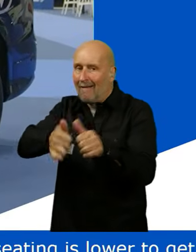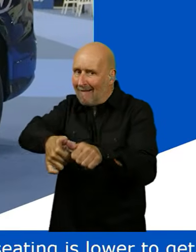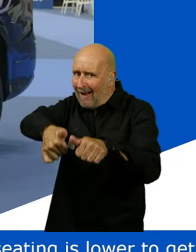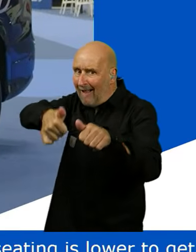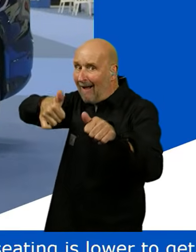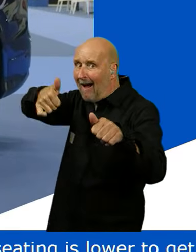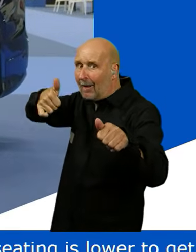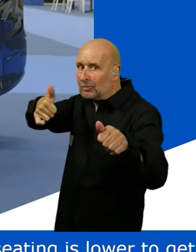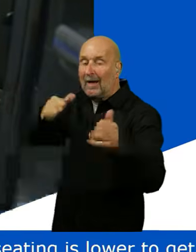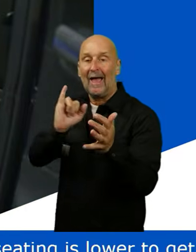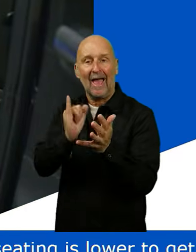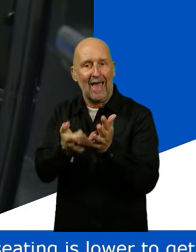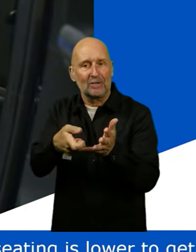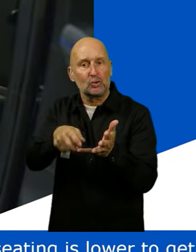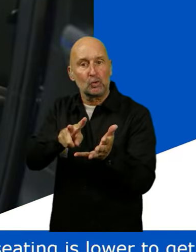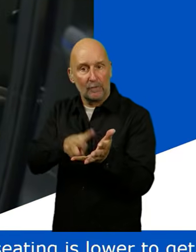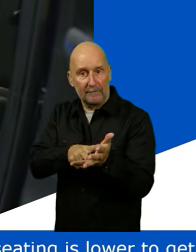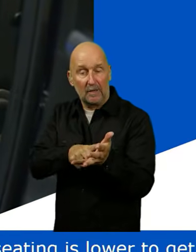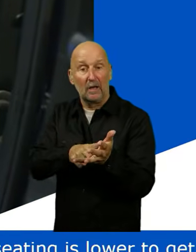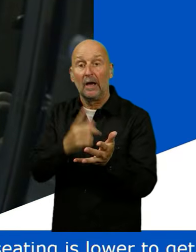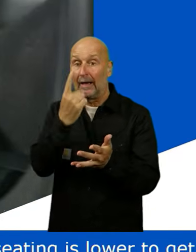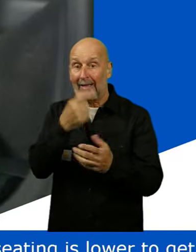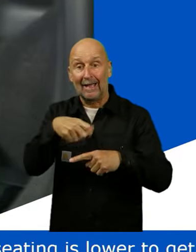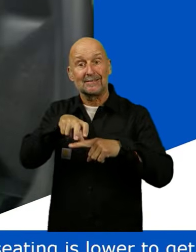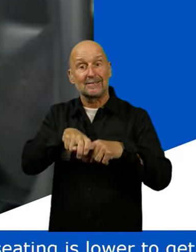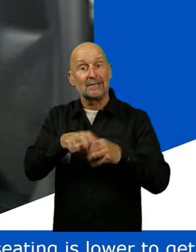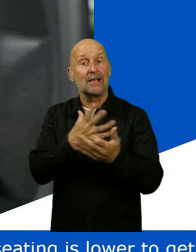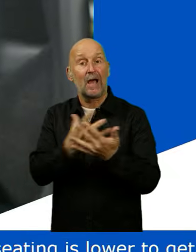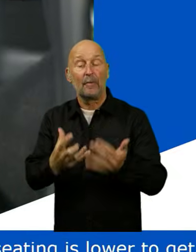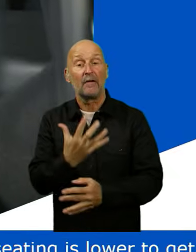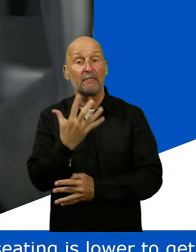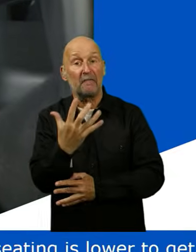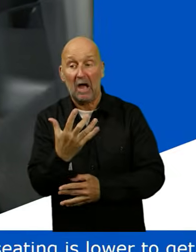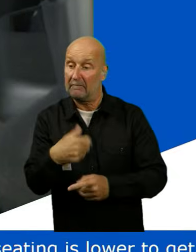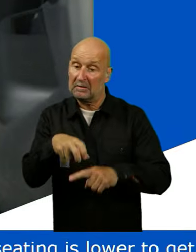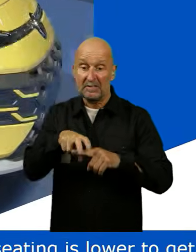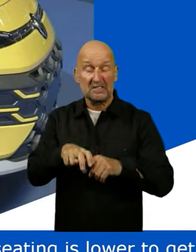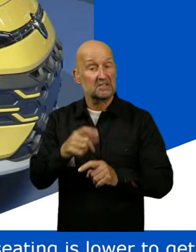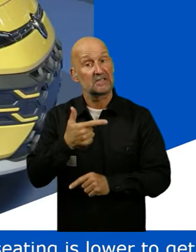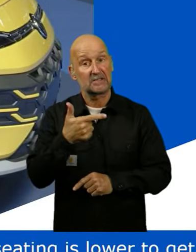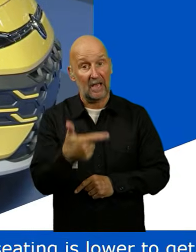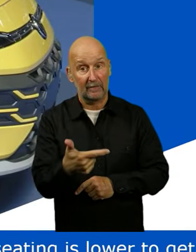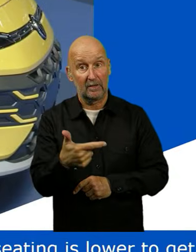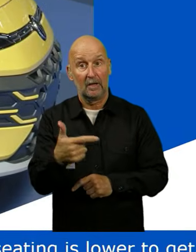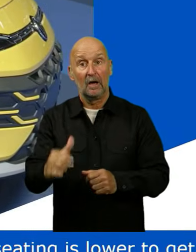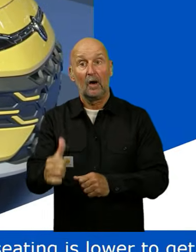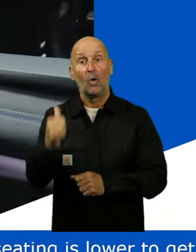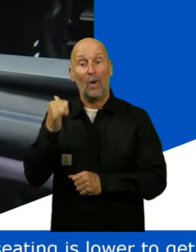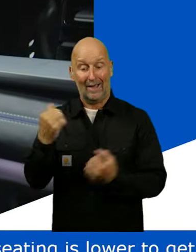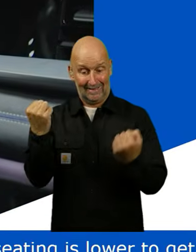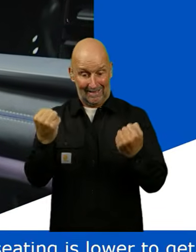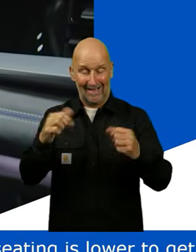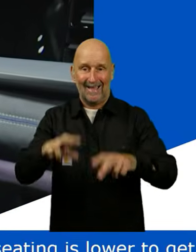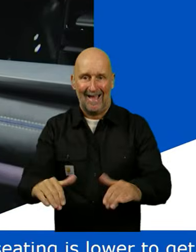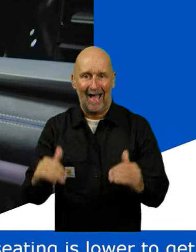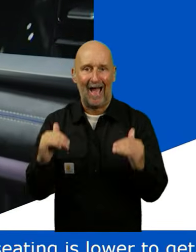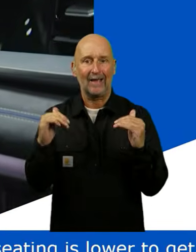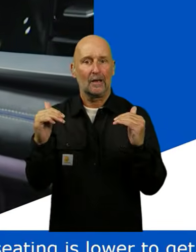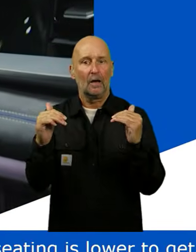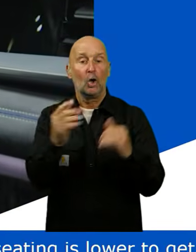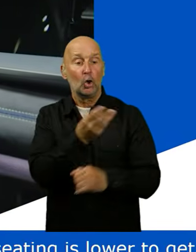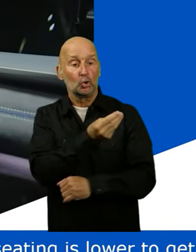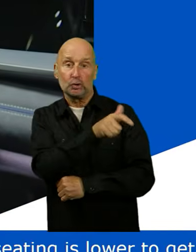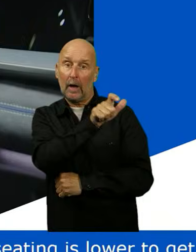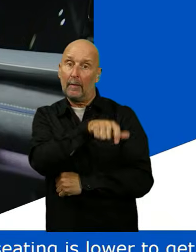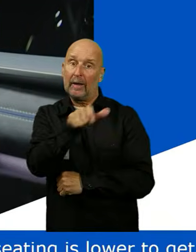longer SUV, available with 5 or 7 seats, has a very large boot, and crucially it has a high seating position, so it's easier for some